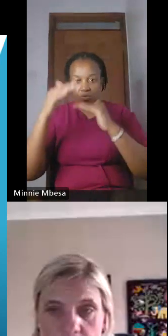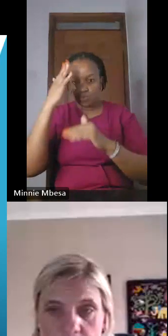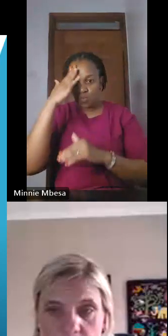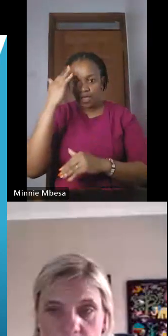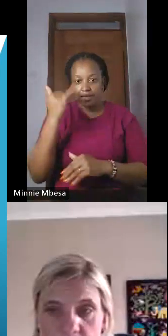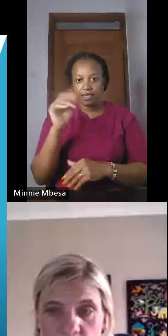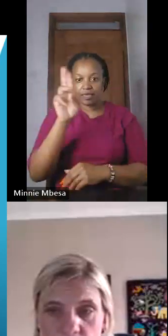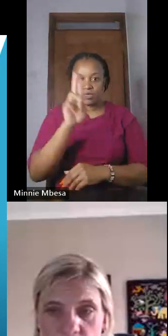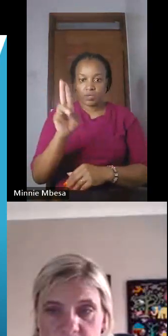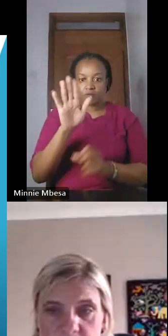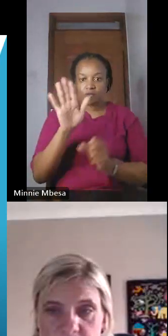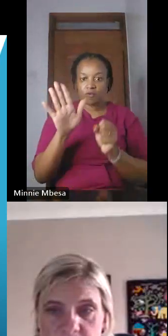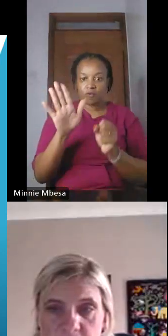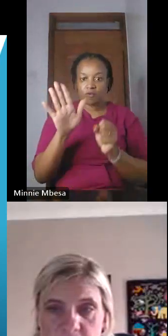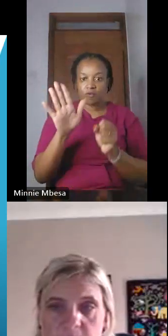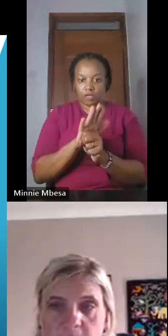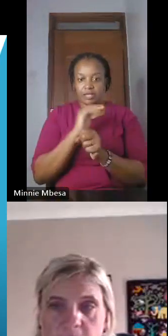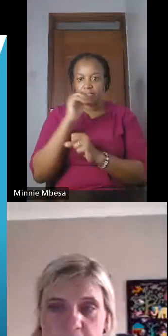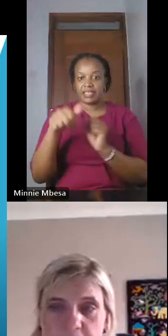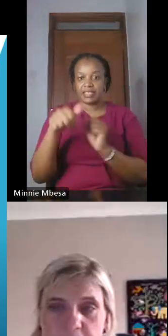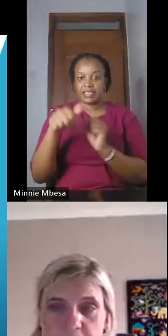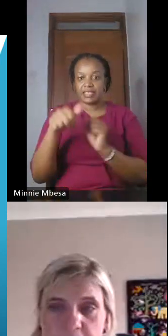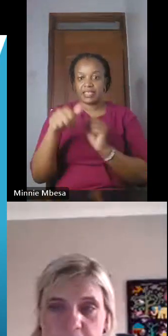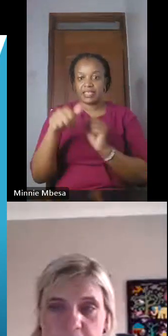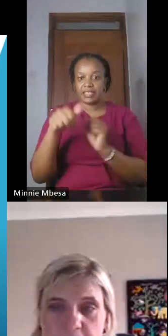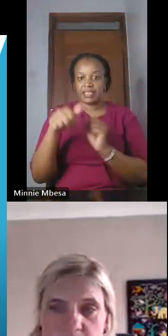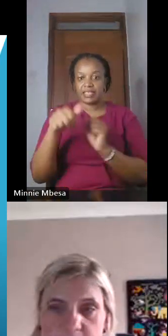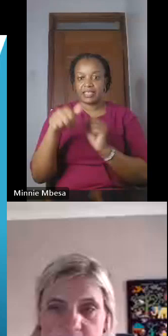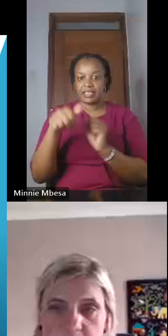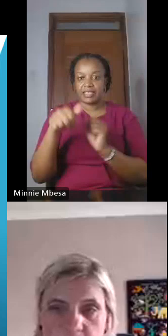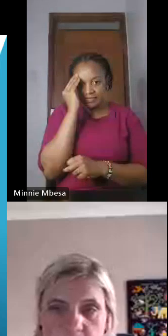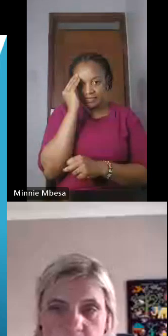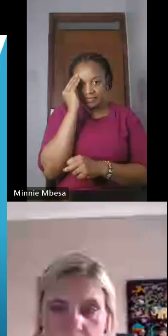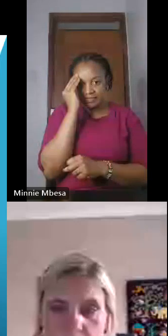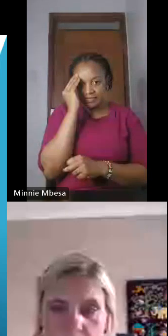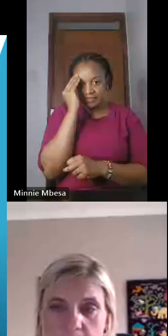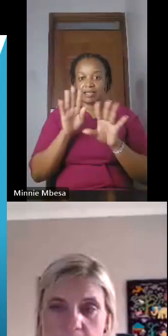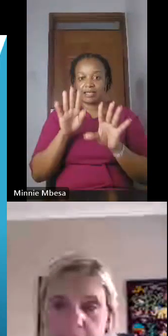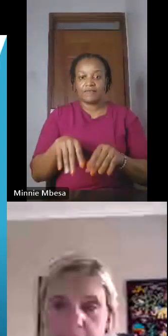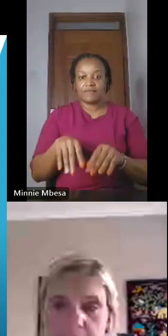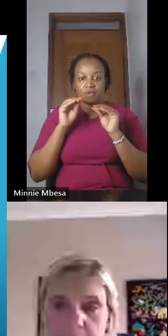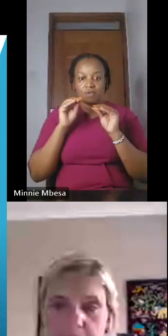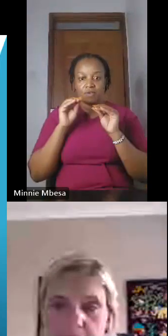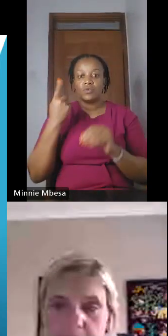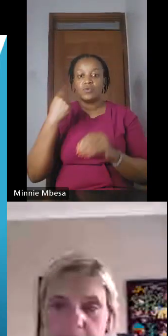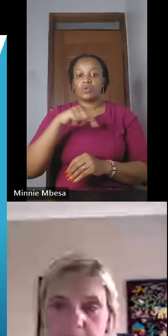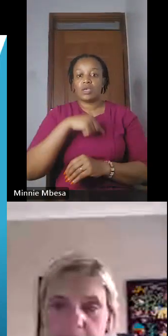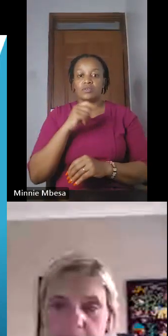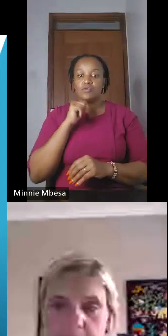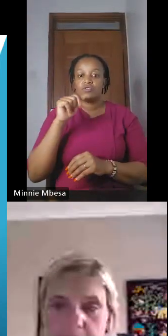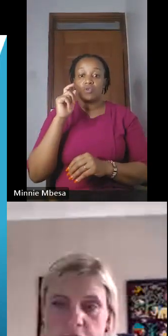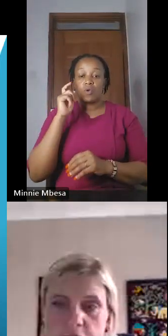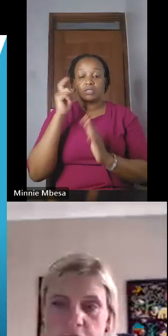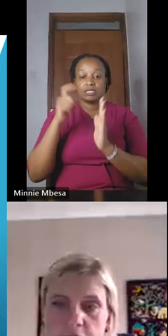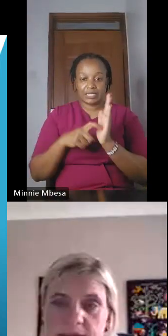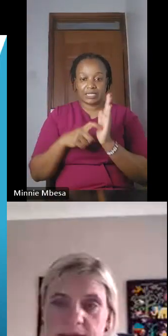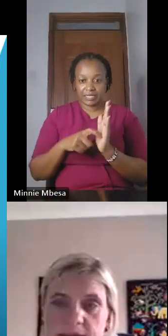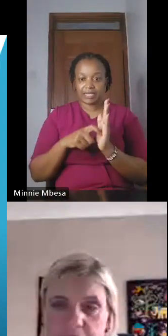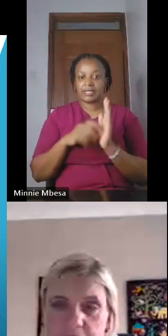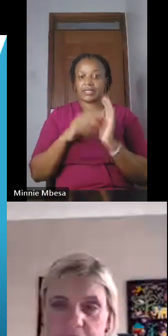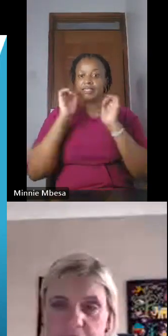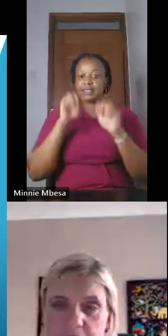English before entering into university. I found we are not considered as English-speaking country. Can I sit the test and submit the